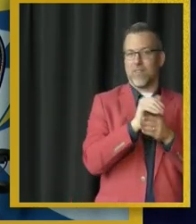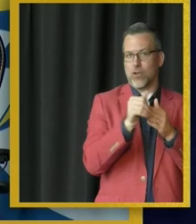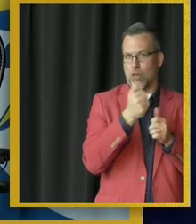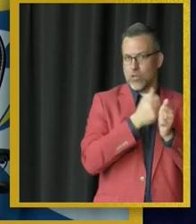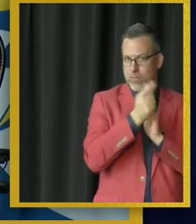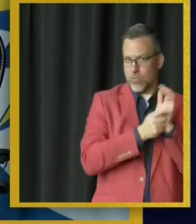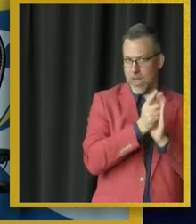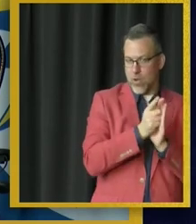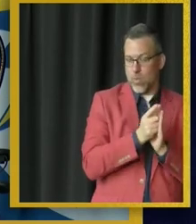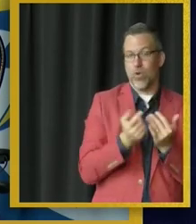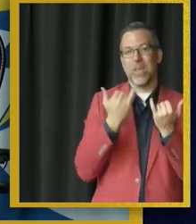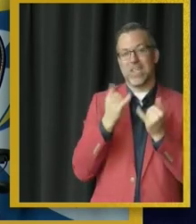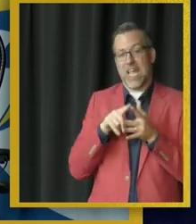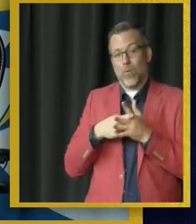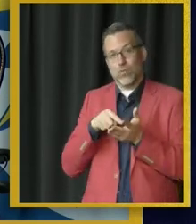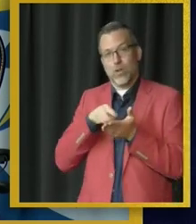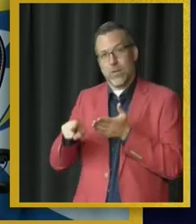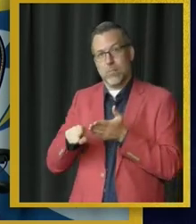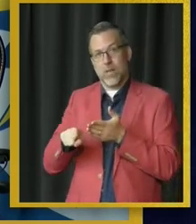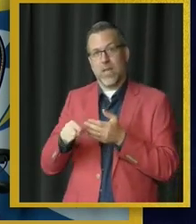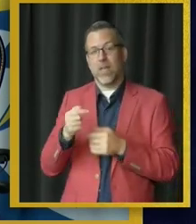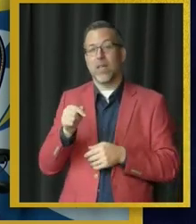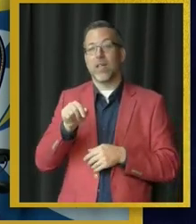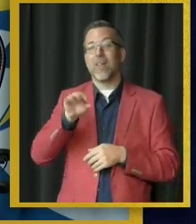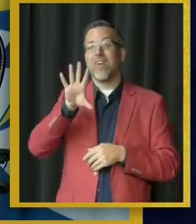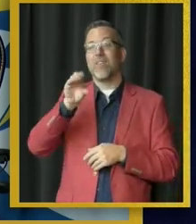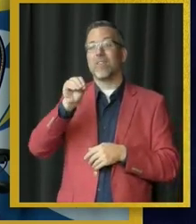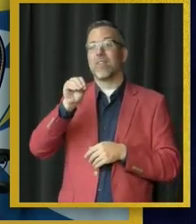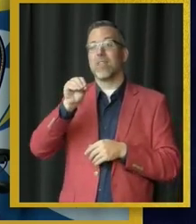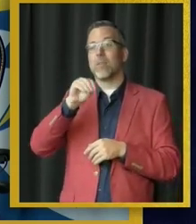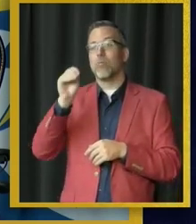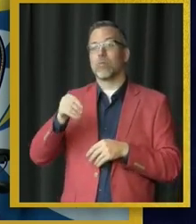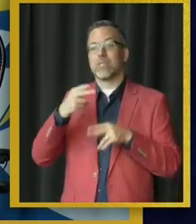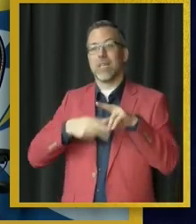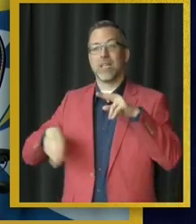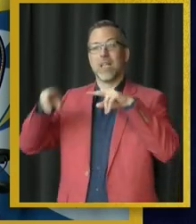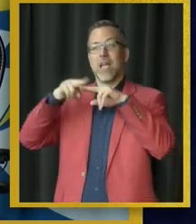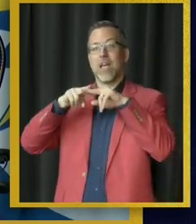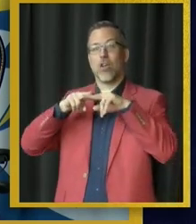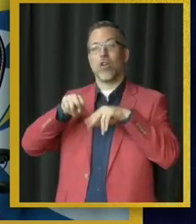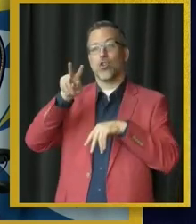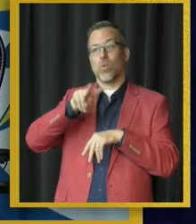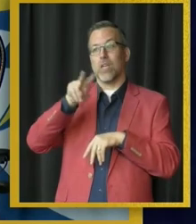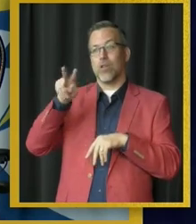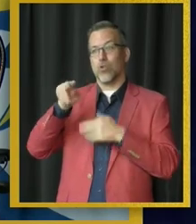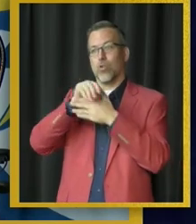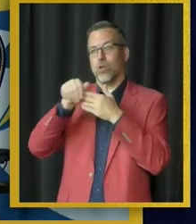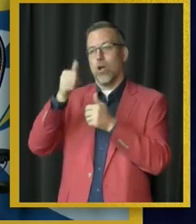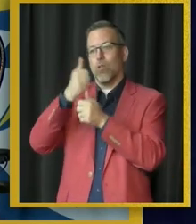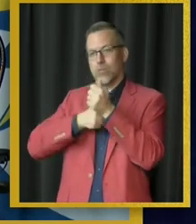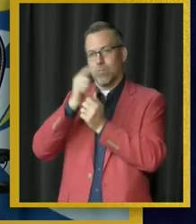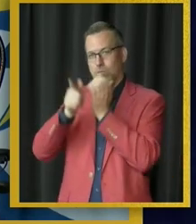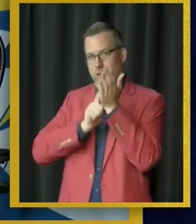Now, the starting pay is nearly 50% higher at over $22 an